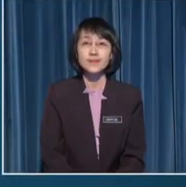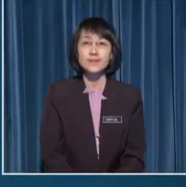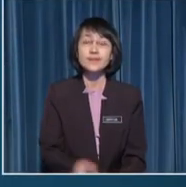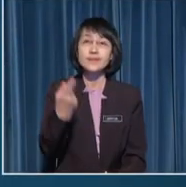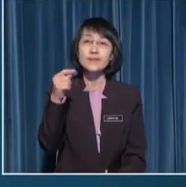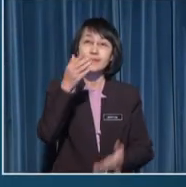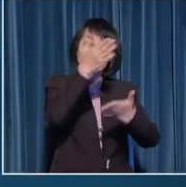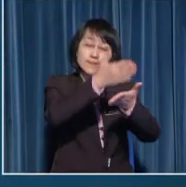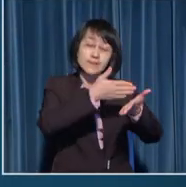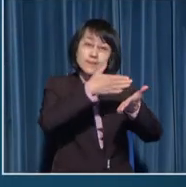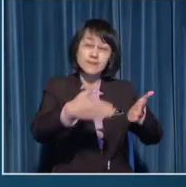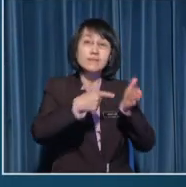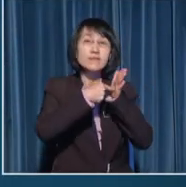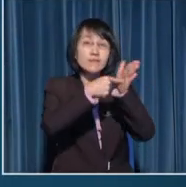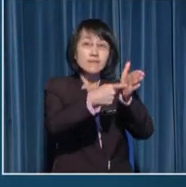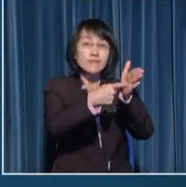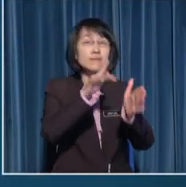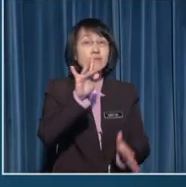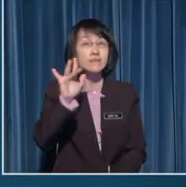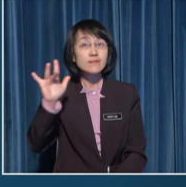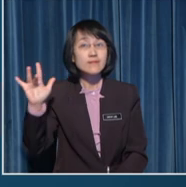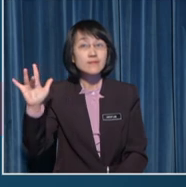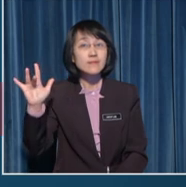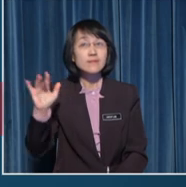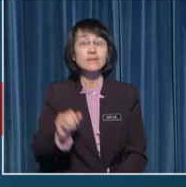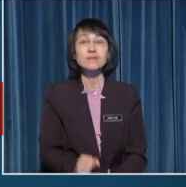The pie chart shows